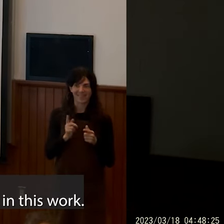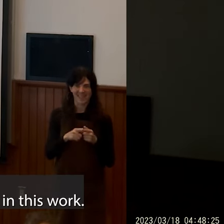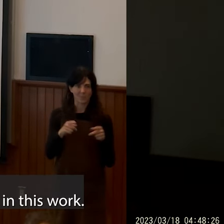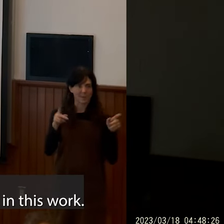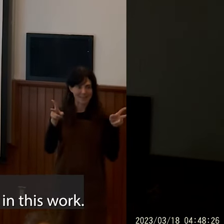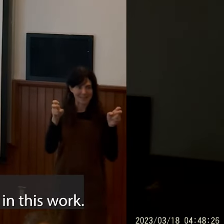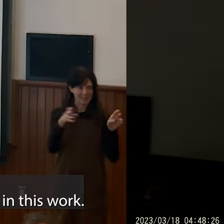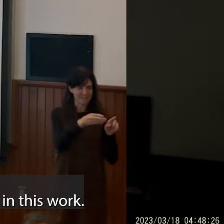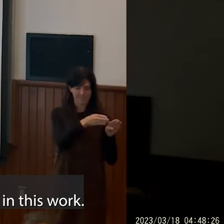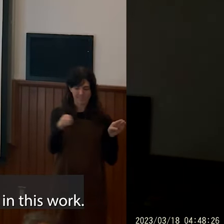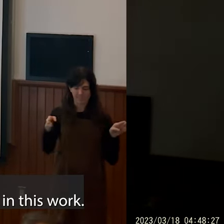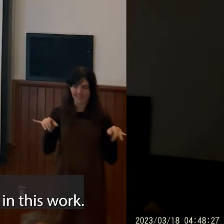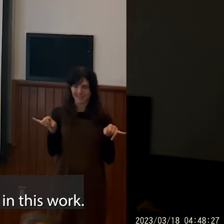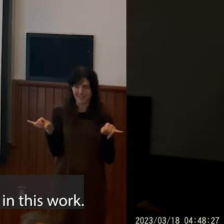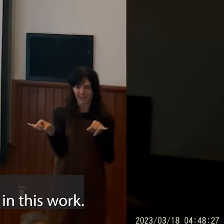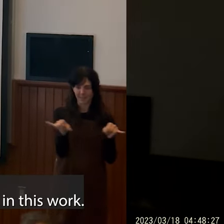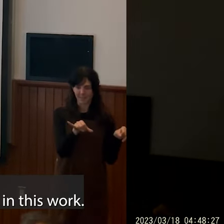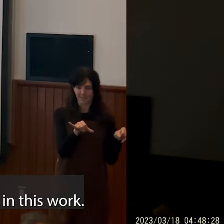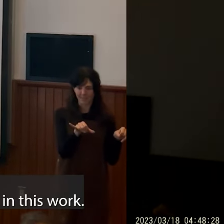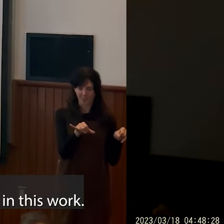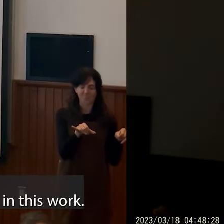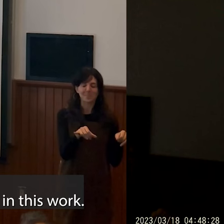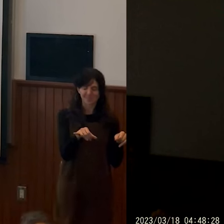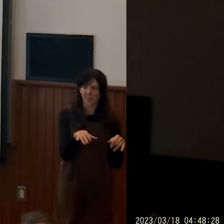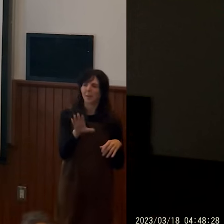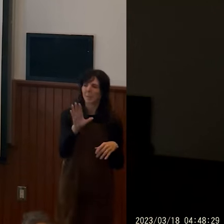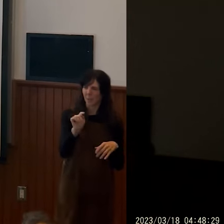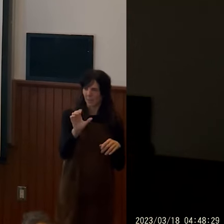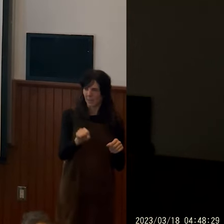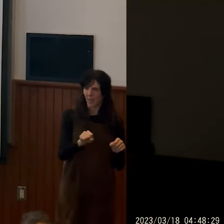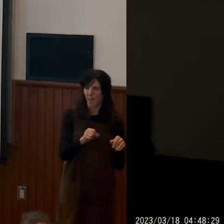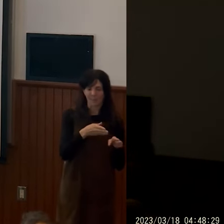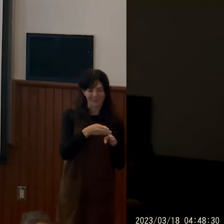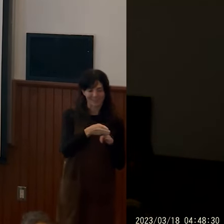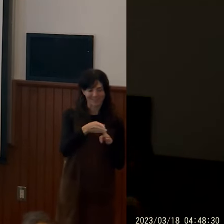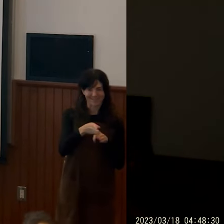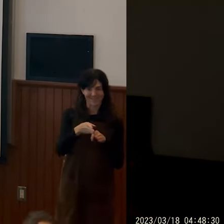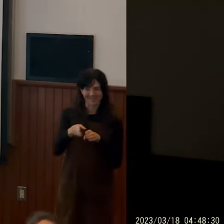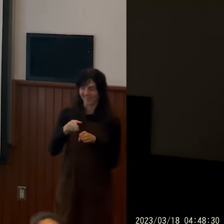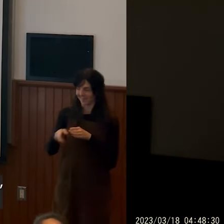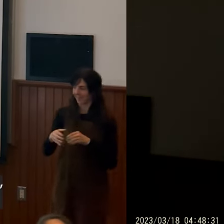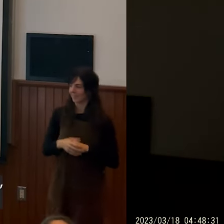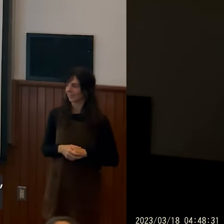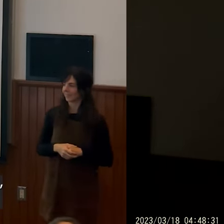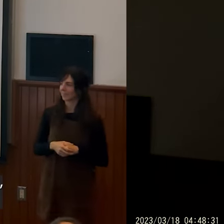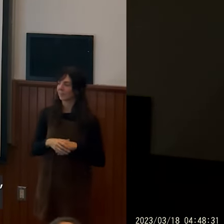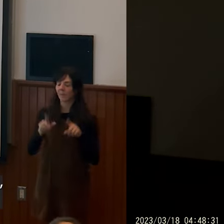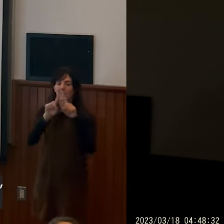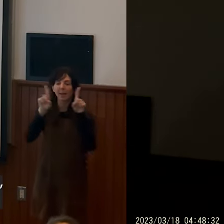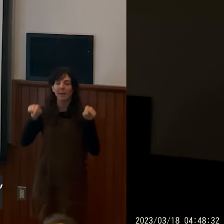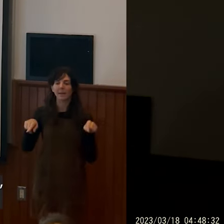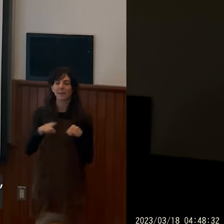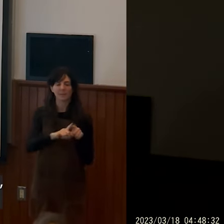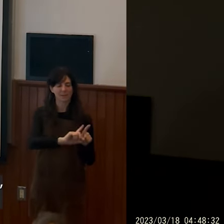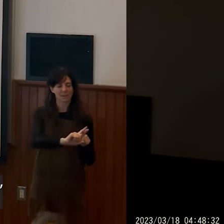theme. For example, there are different interfaces in this work. For example, there's a big